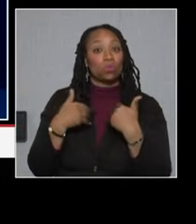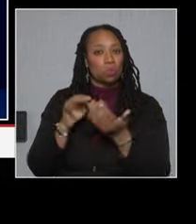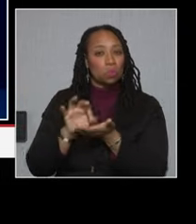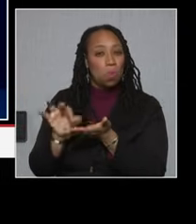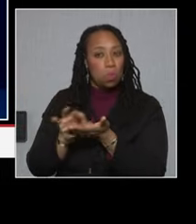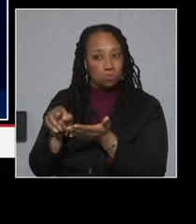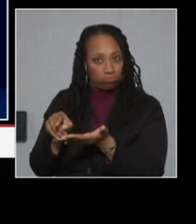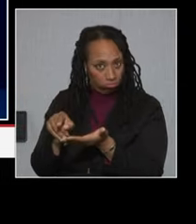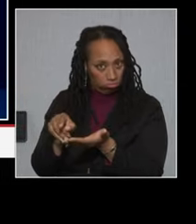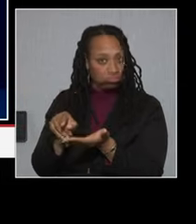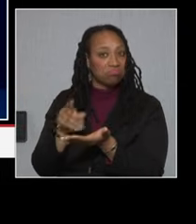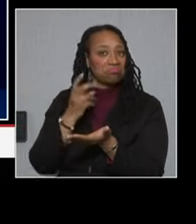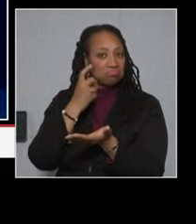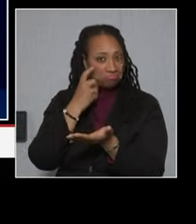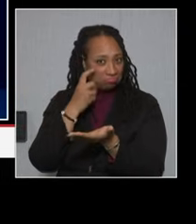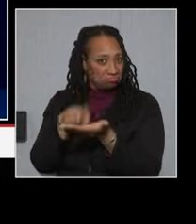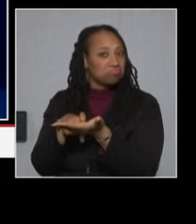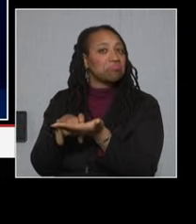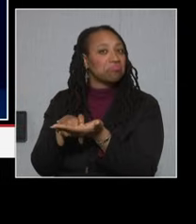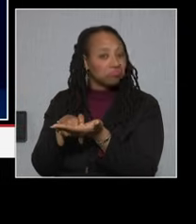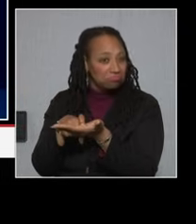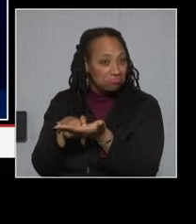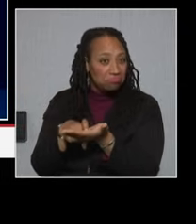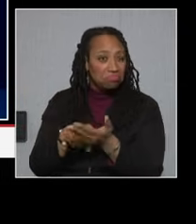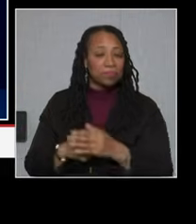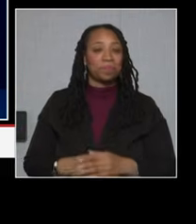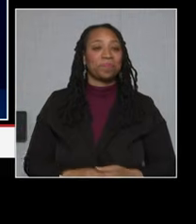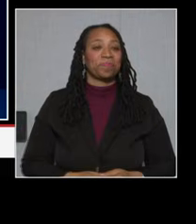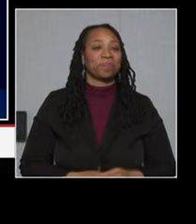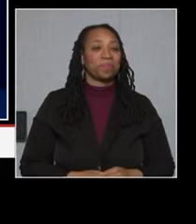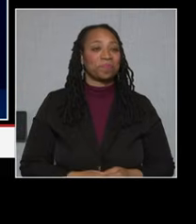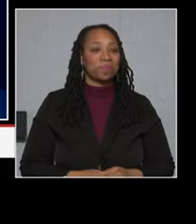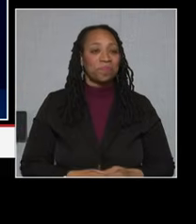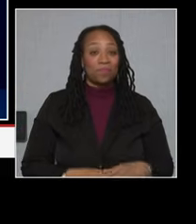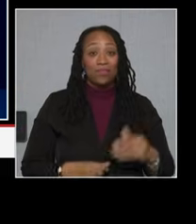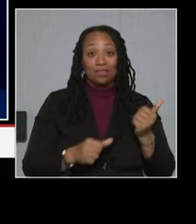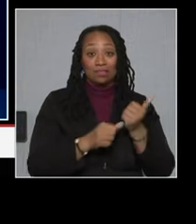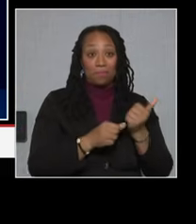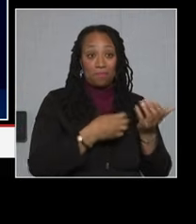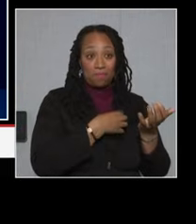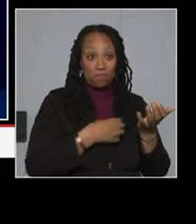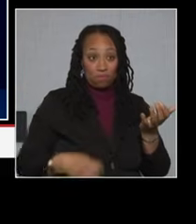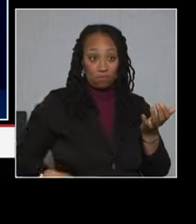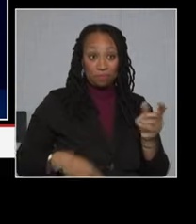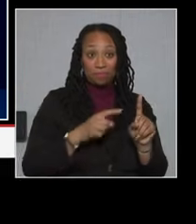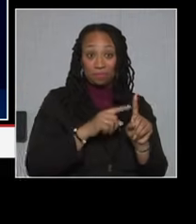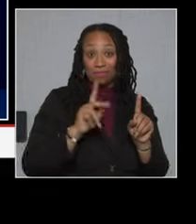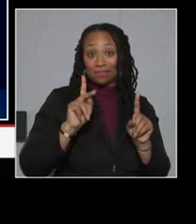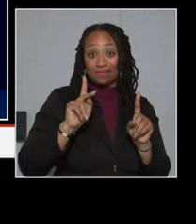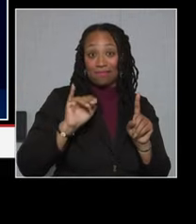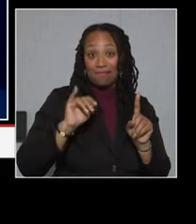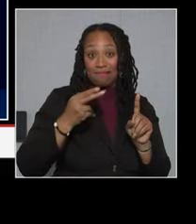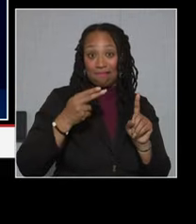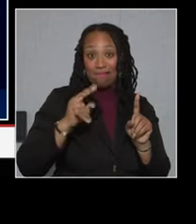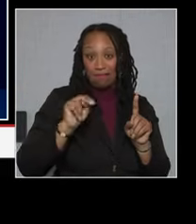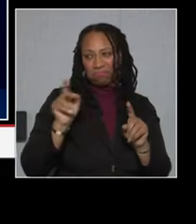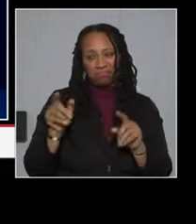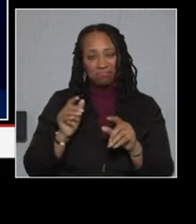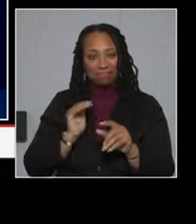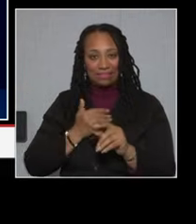Khan and his team have also launched a new website that we hope everybody is flocking